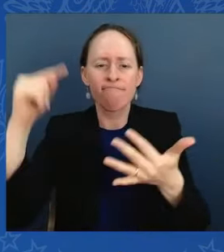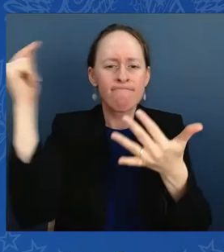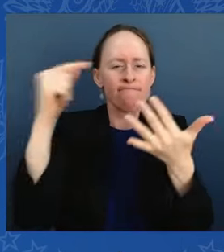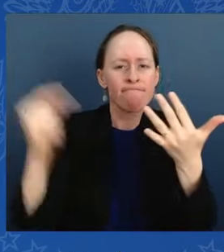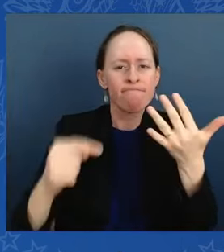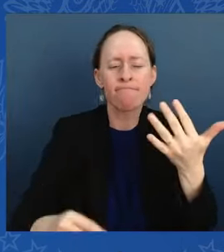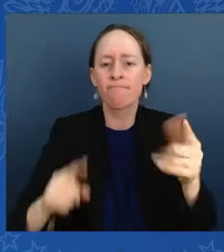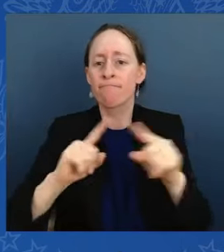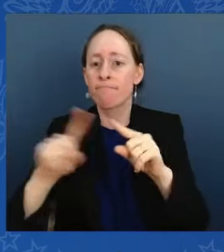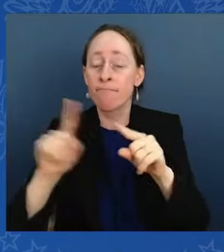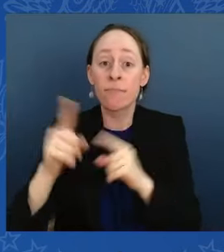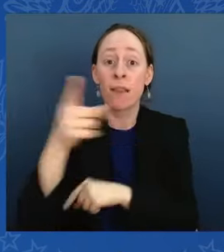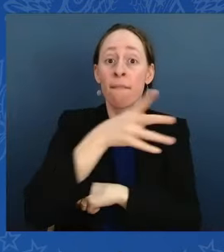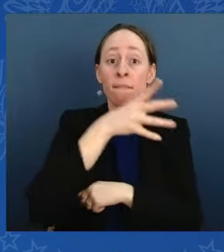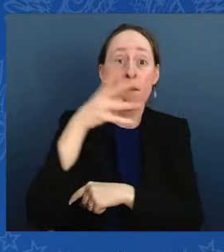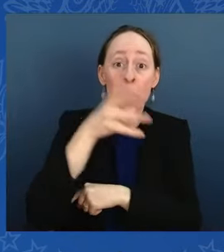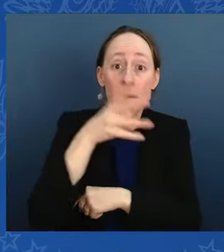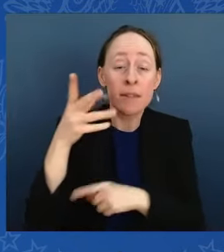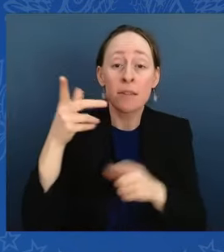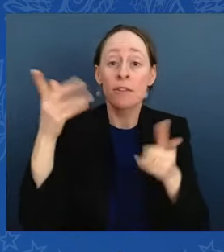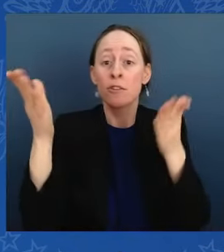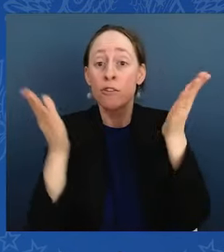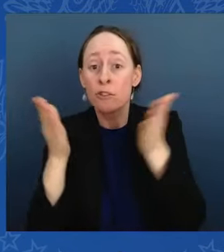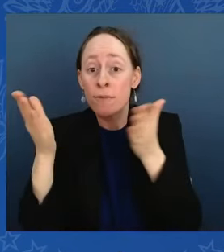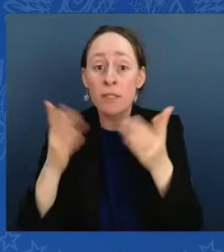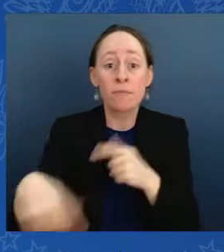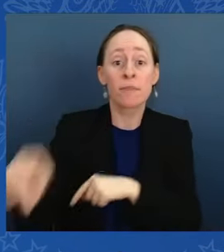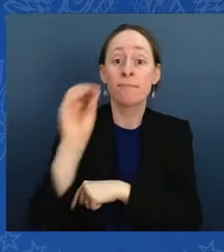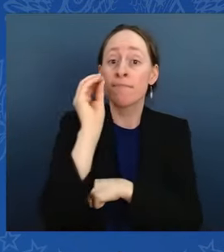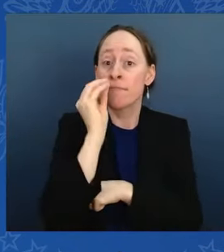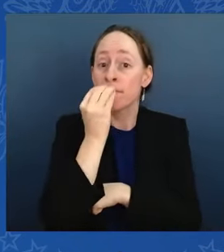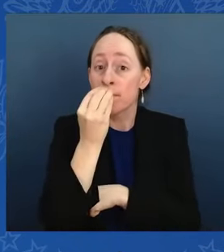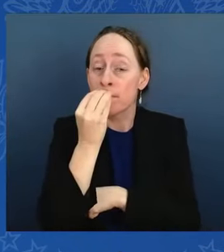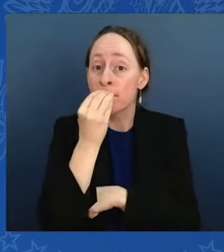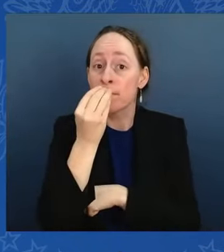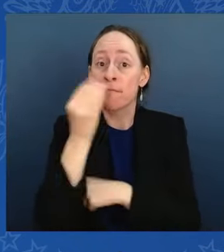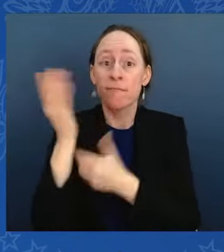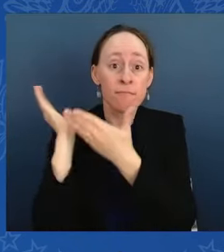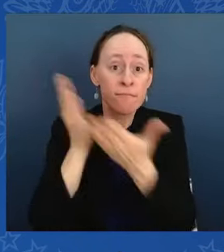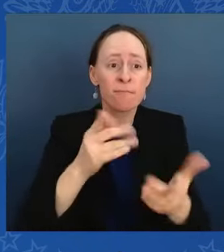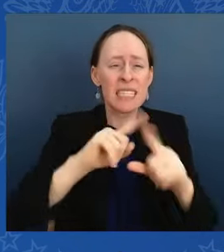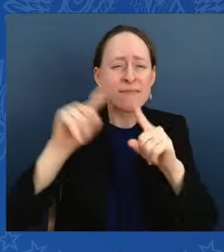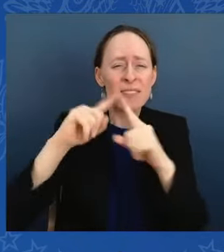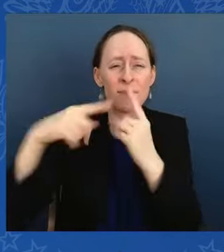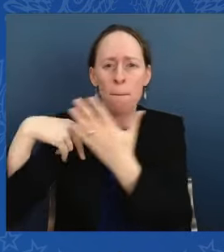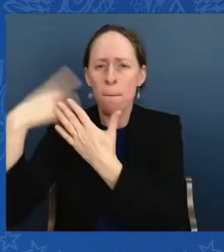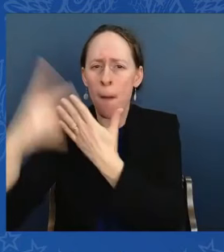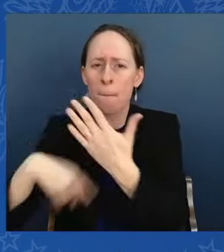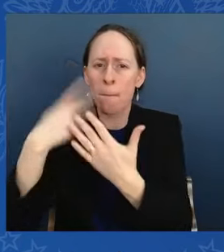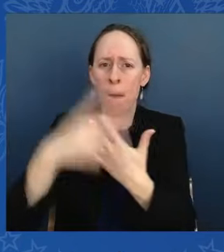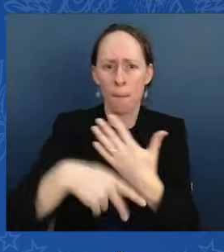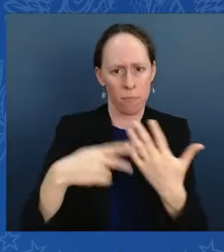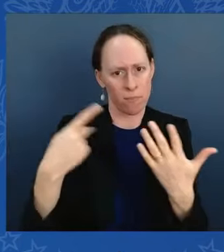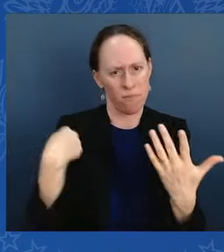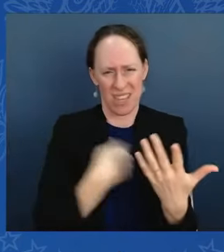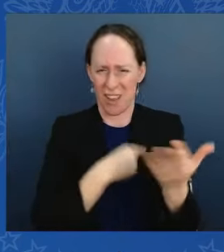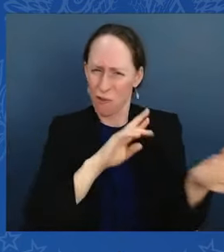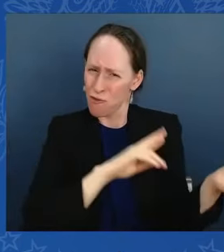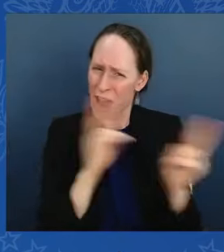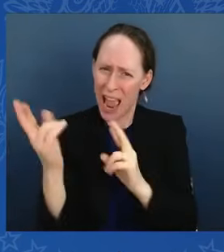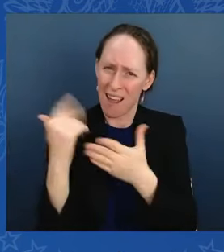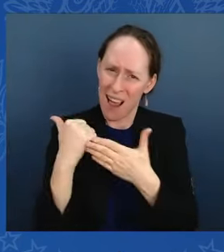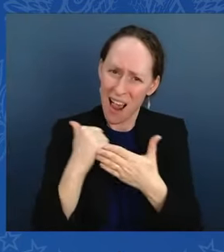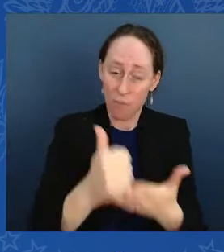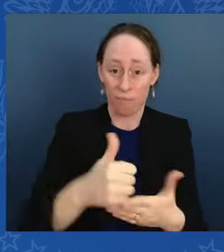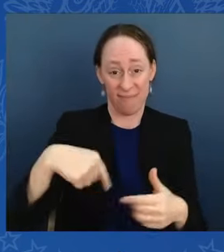nutrition assistance to rural development. We recognize that the road to recovery is a long one, and USDA is committed for the duration. I'm